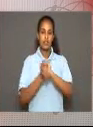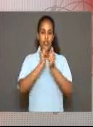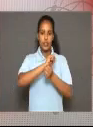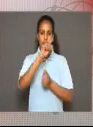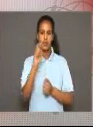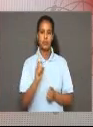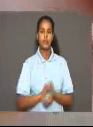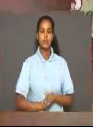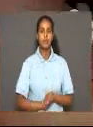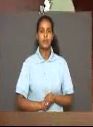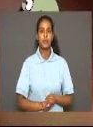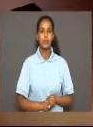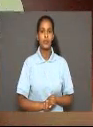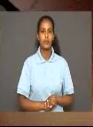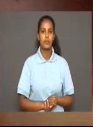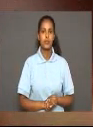changes.